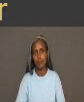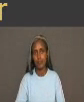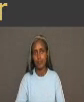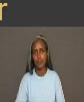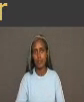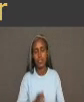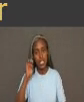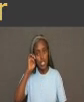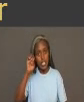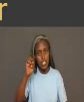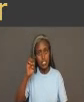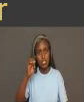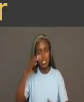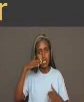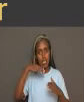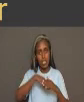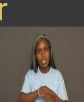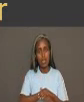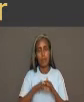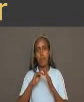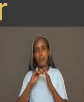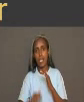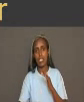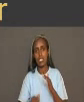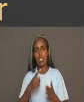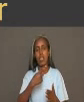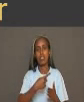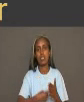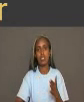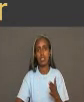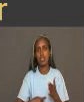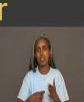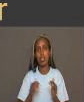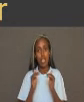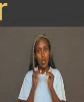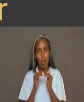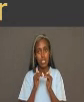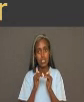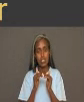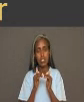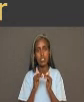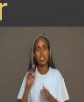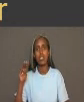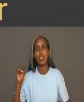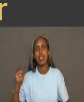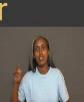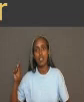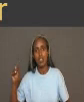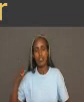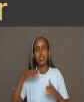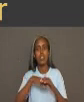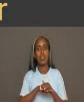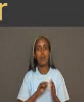His gross income minus taxes equals his net income.